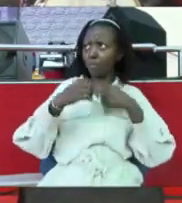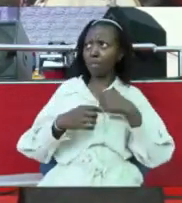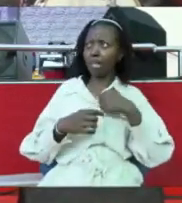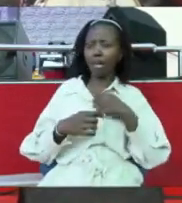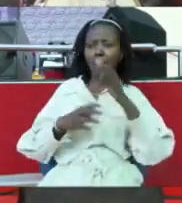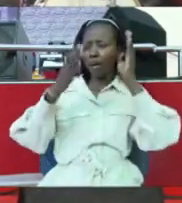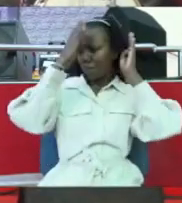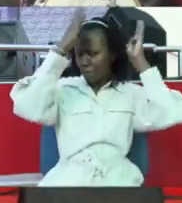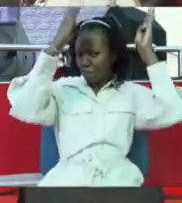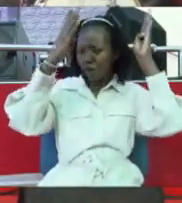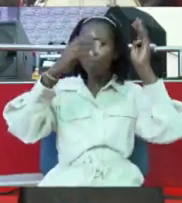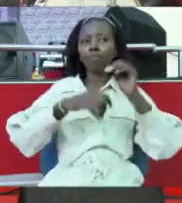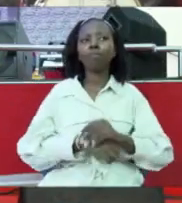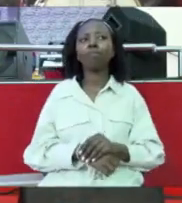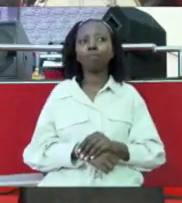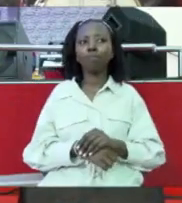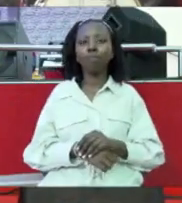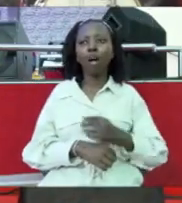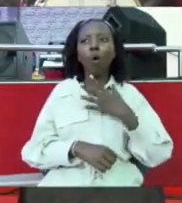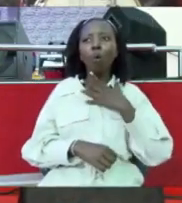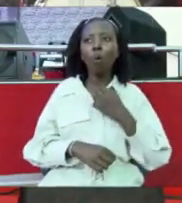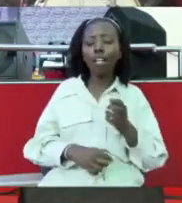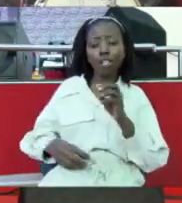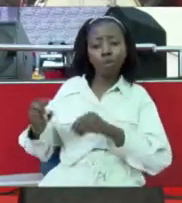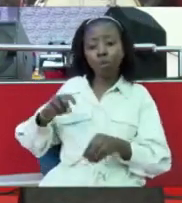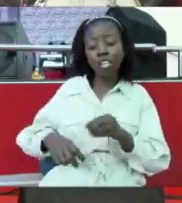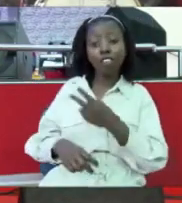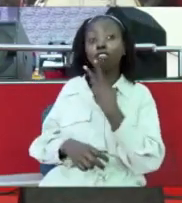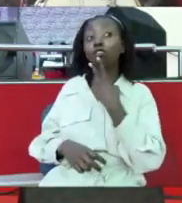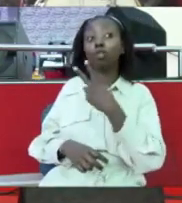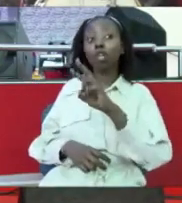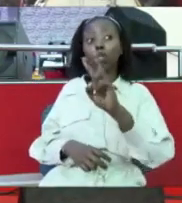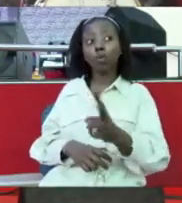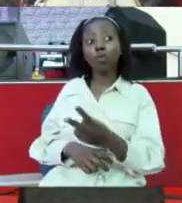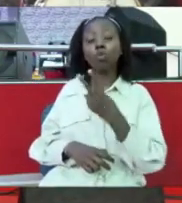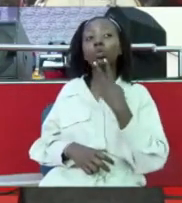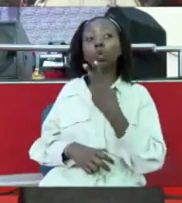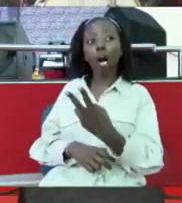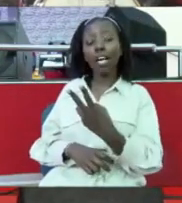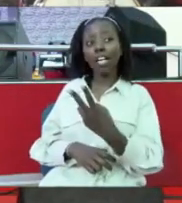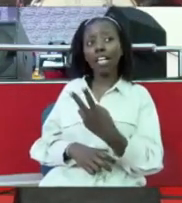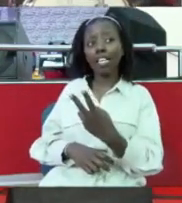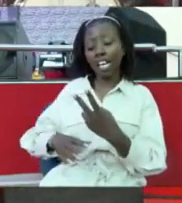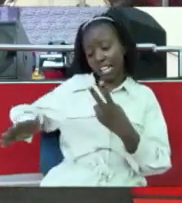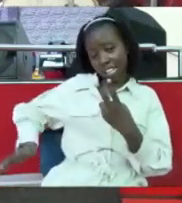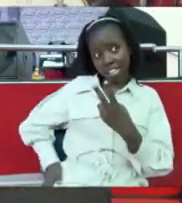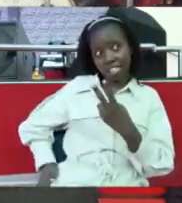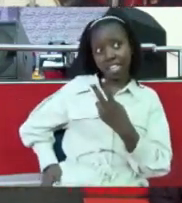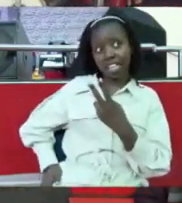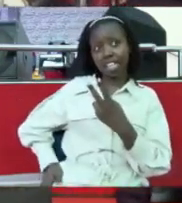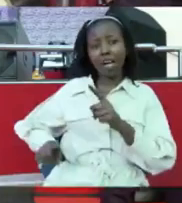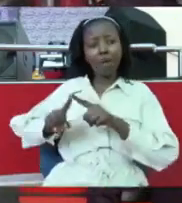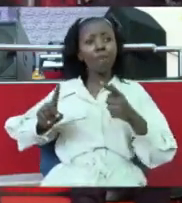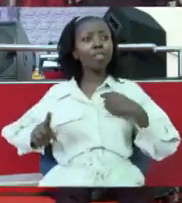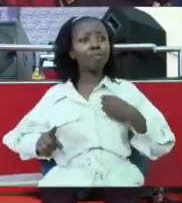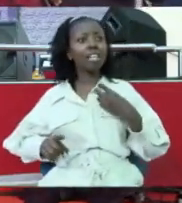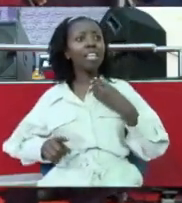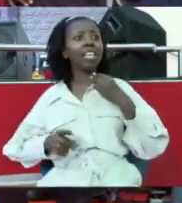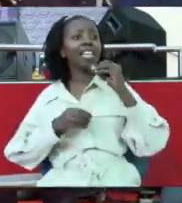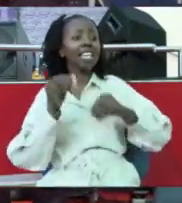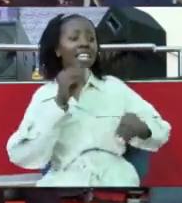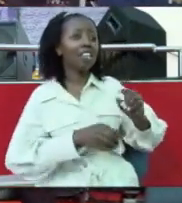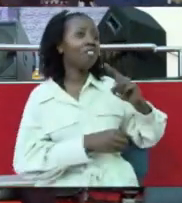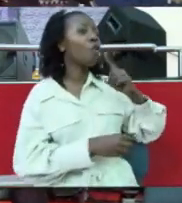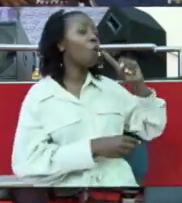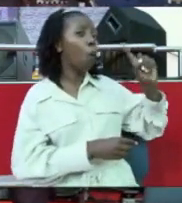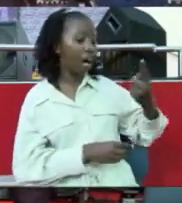Bishop. Akasema askofu. I wanted to give 200. Nilikuwa nataka kutoa 200. Which was on this side. Ambaye ilikuwa. But I give the 1000 that was on this side. Can I